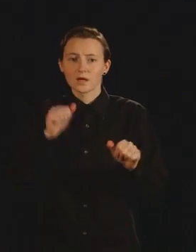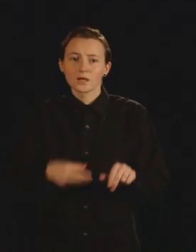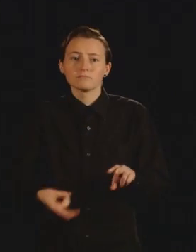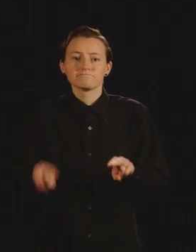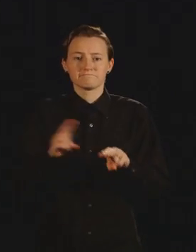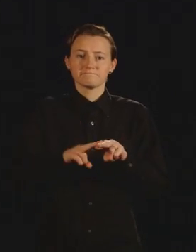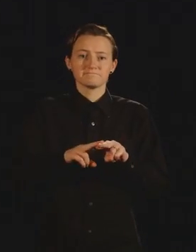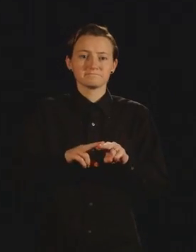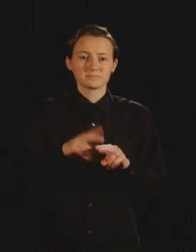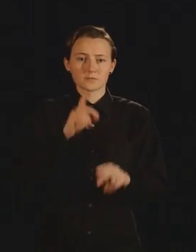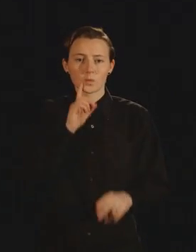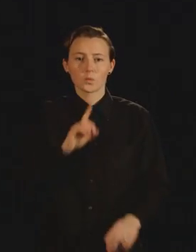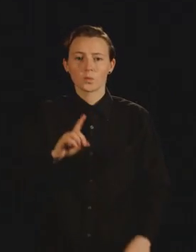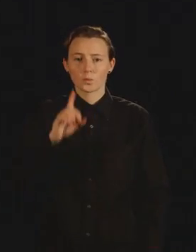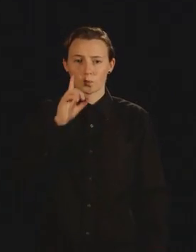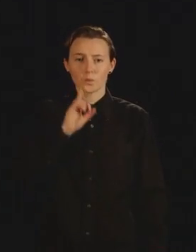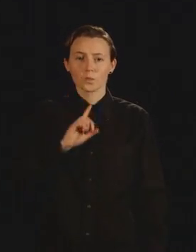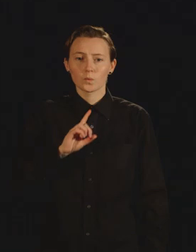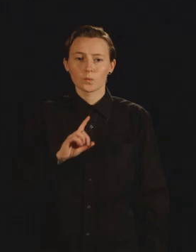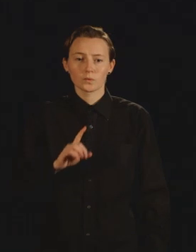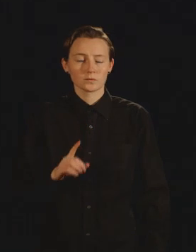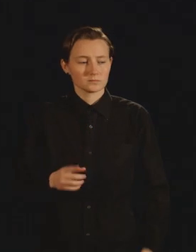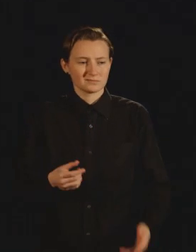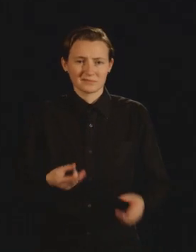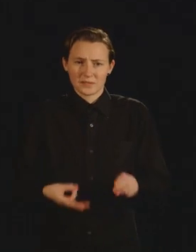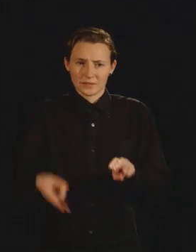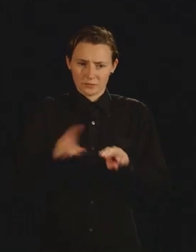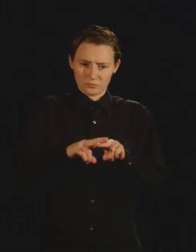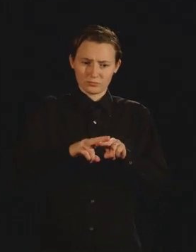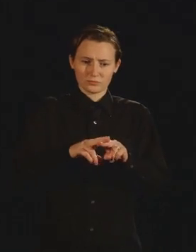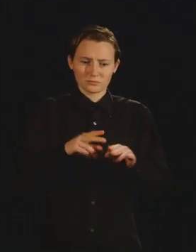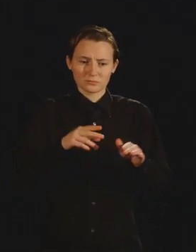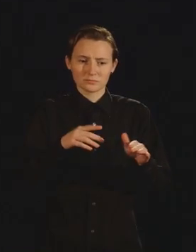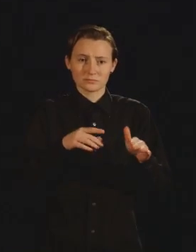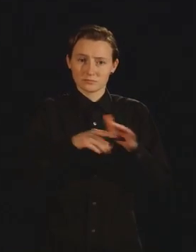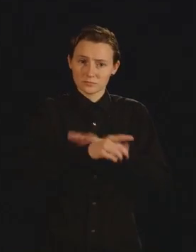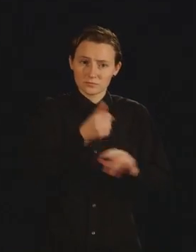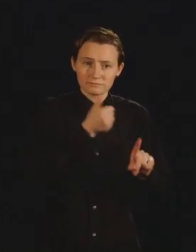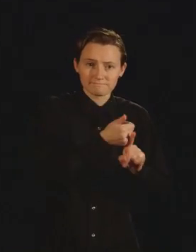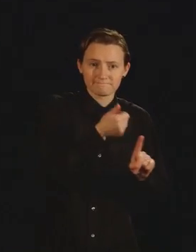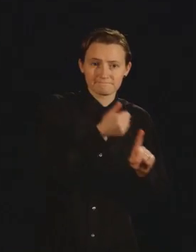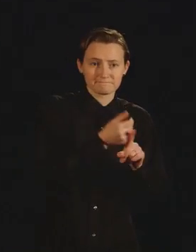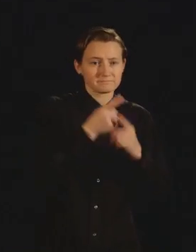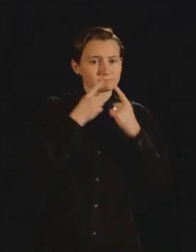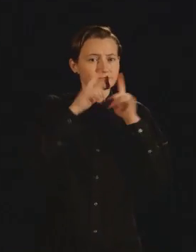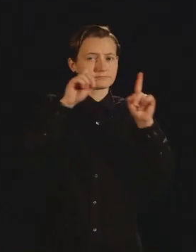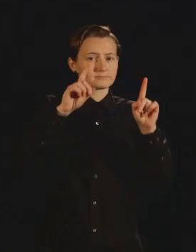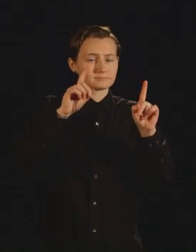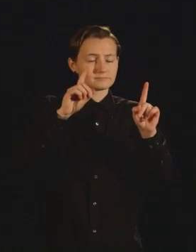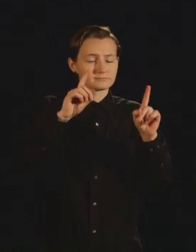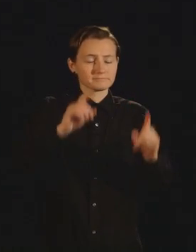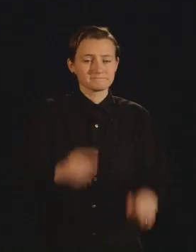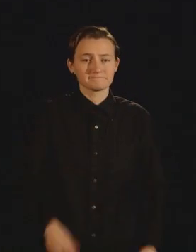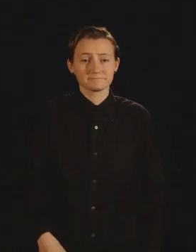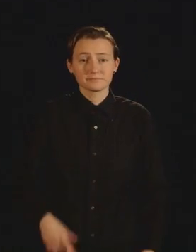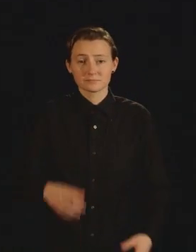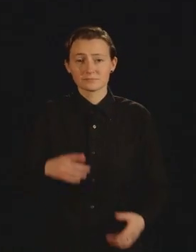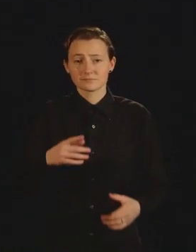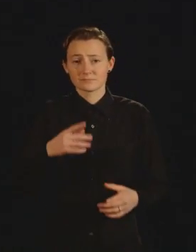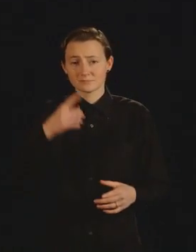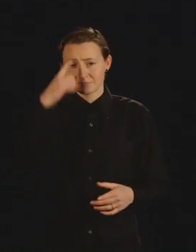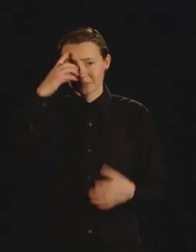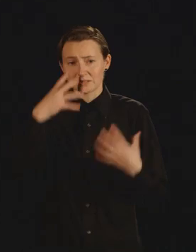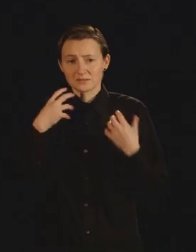which elevate isolation and loneliness, that increase the number of successful suicides